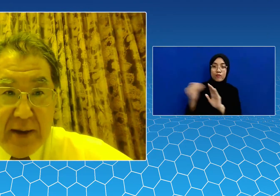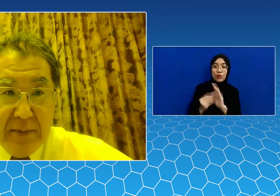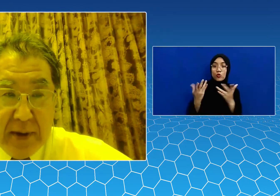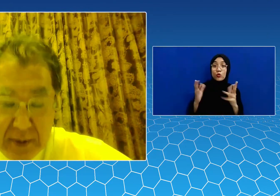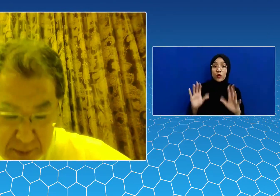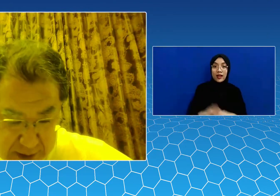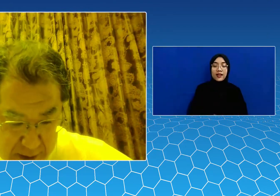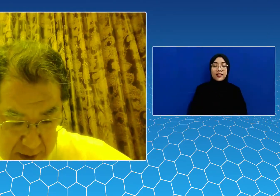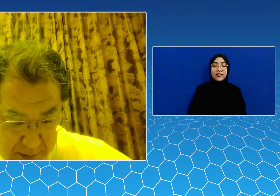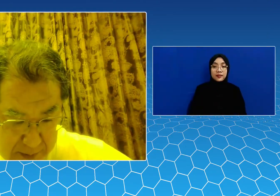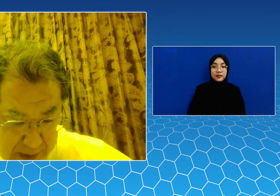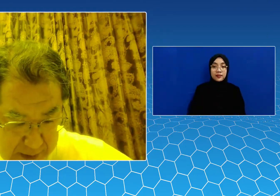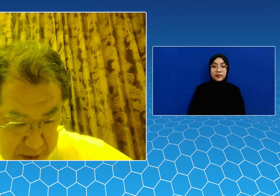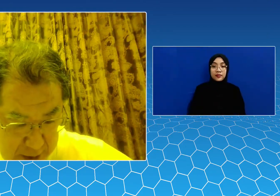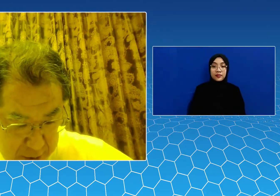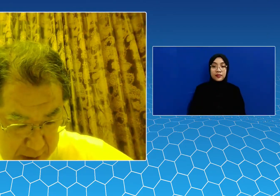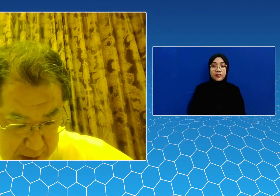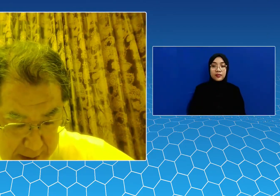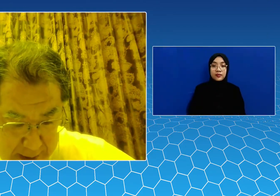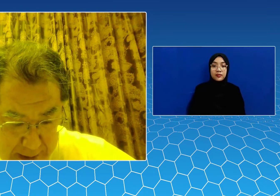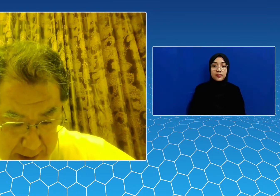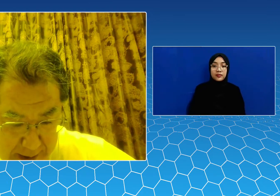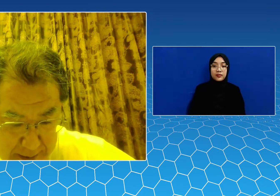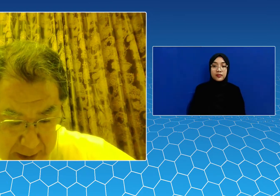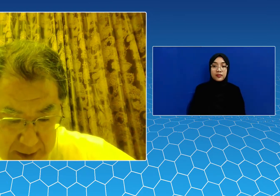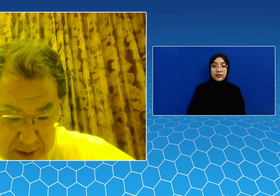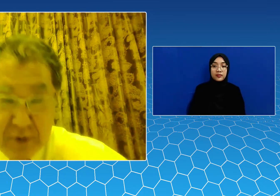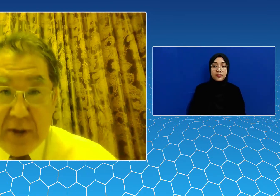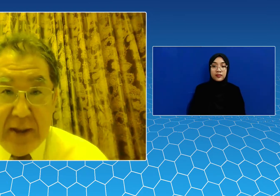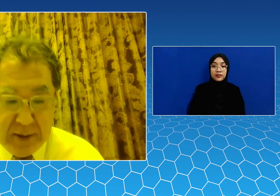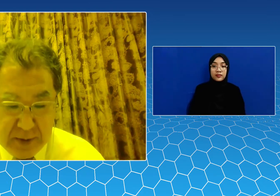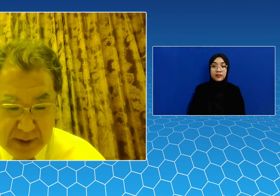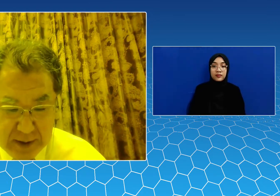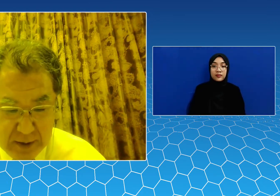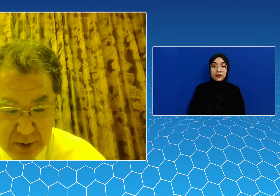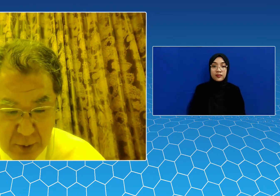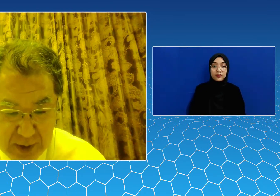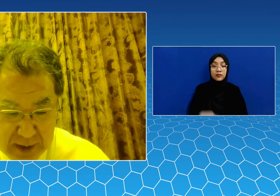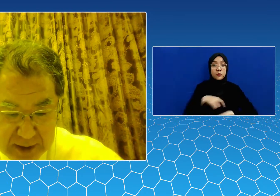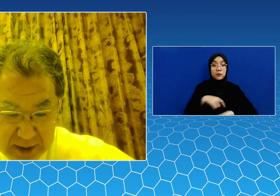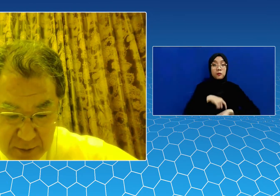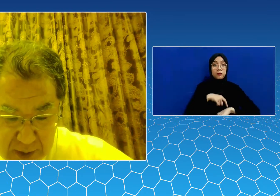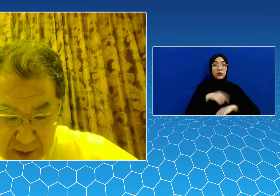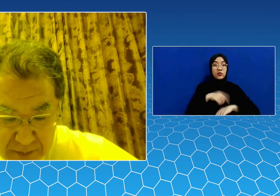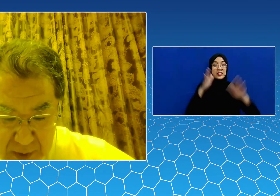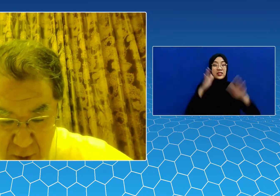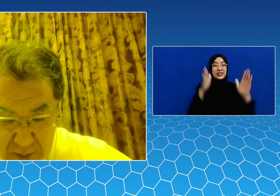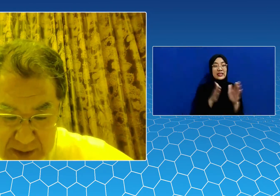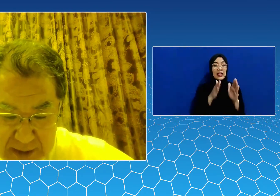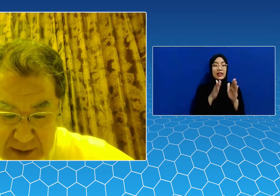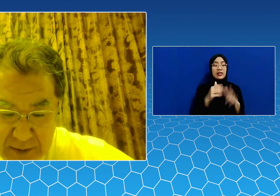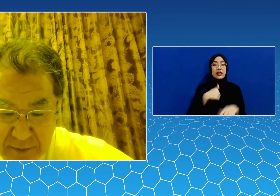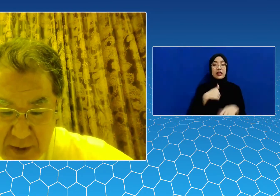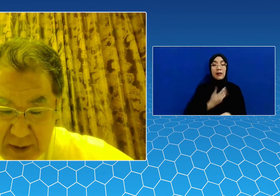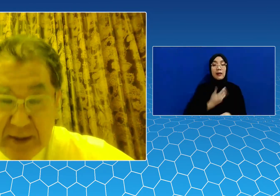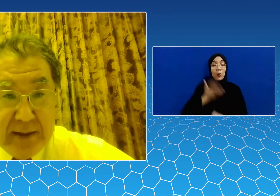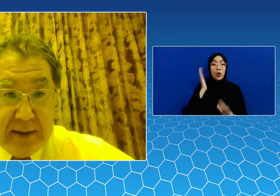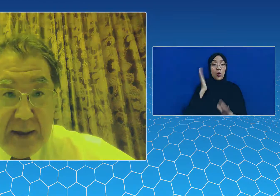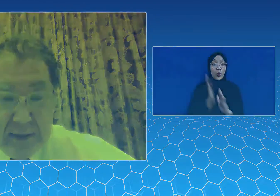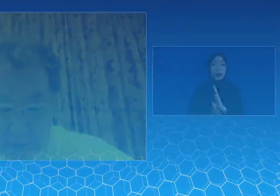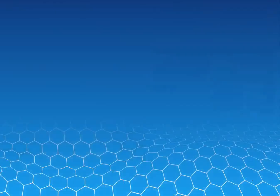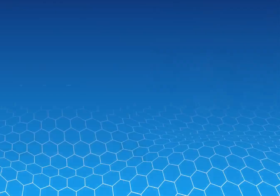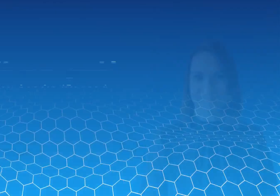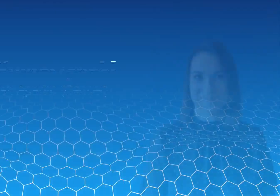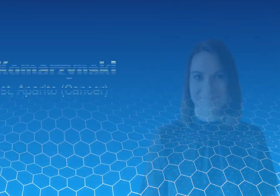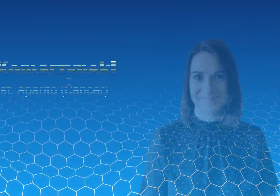interest of time, we're still a bit behind schedule. I'd like to go to the next presenter, who is Sandra Komazinski, a